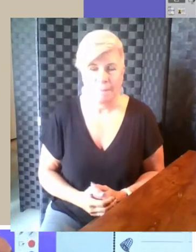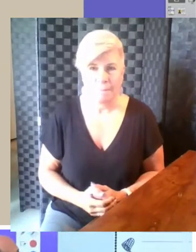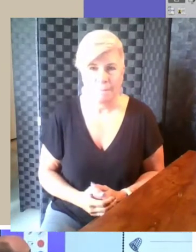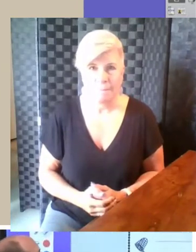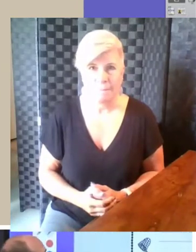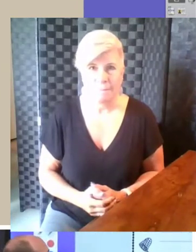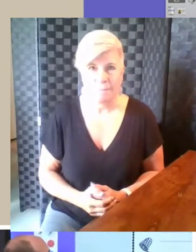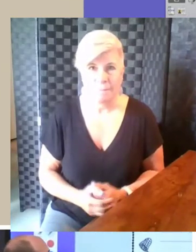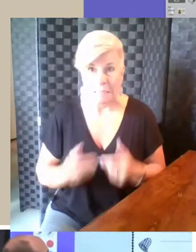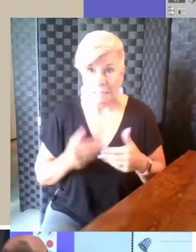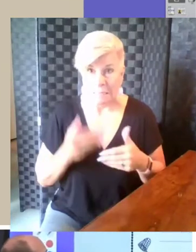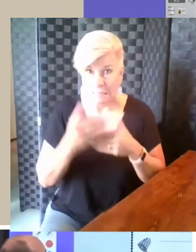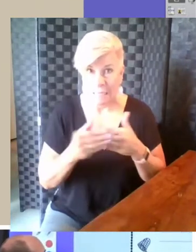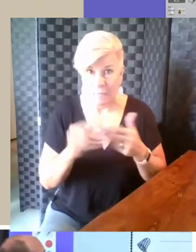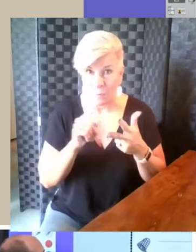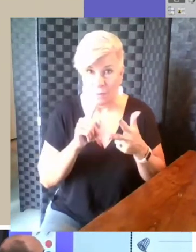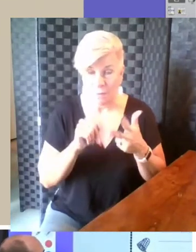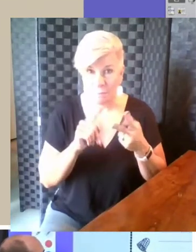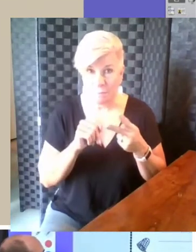Next one.